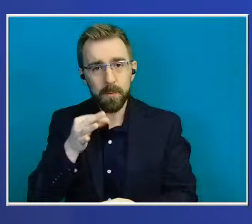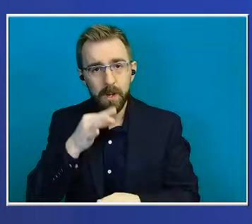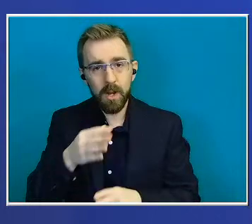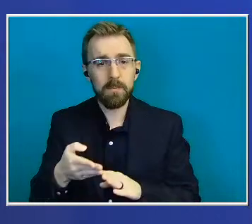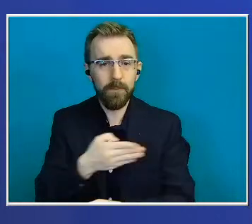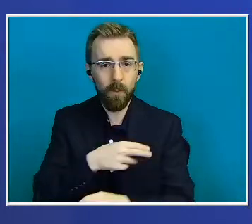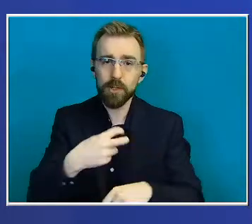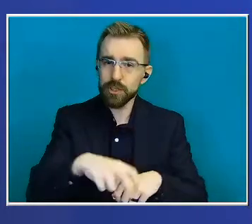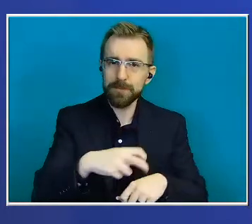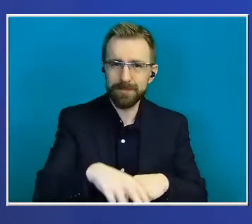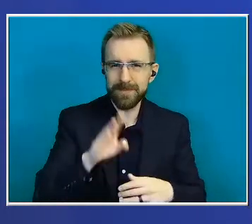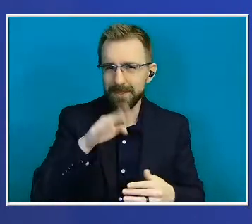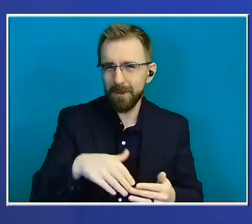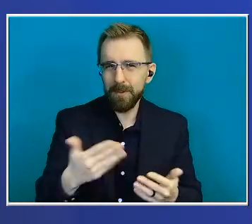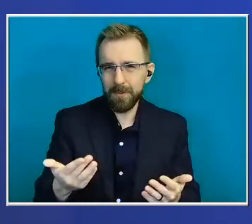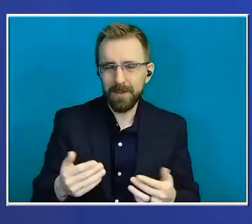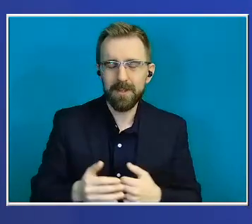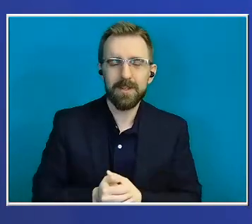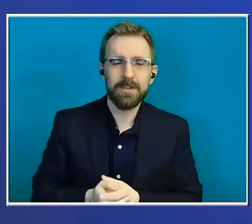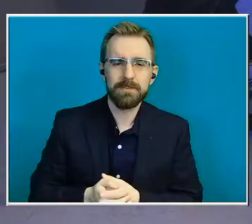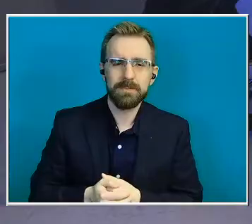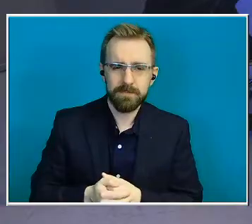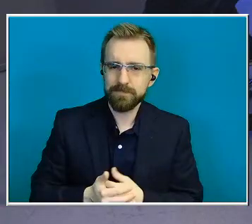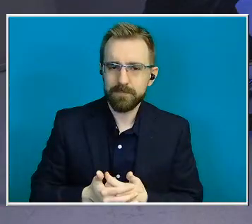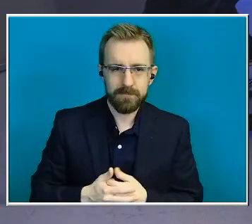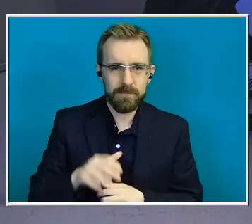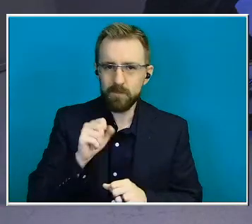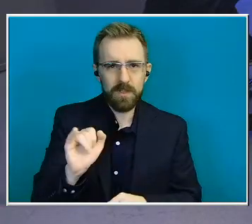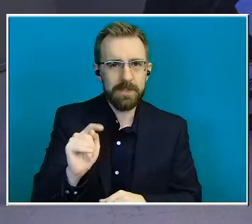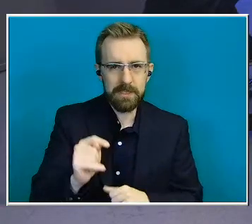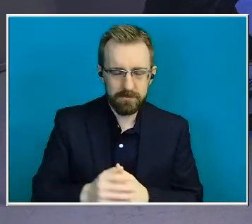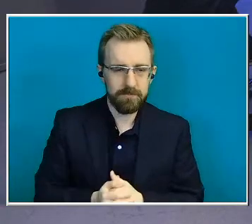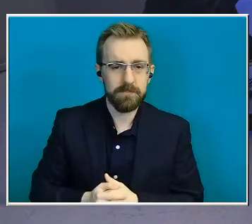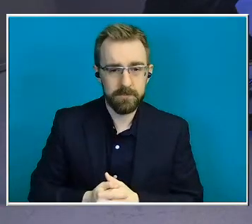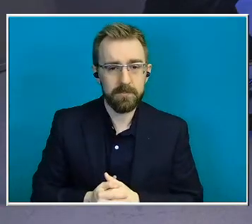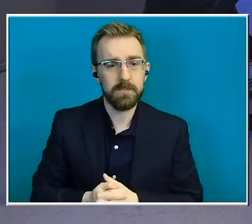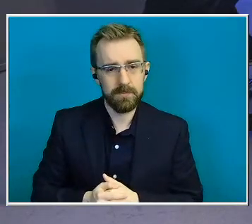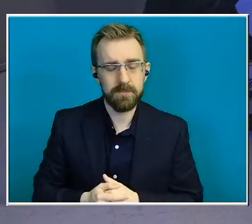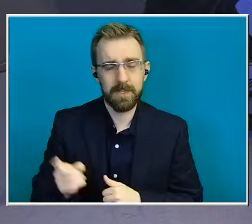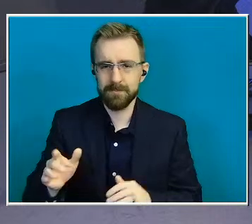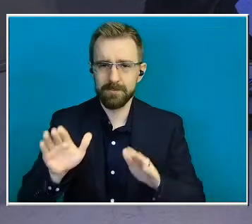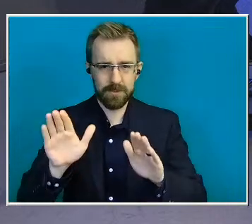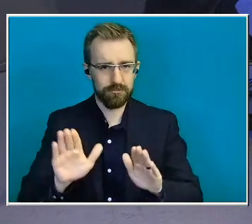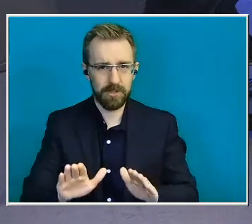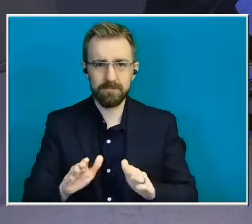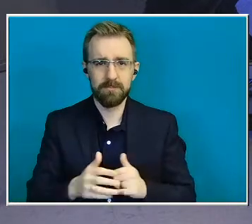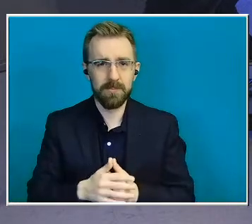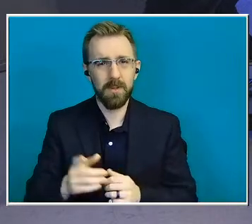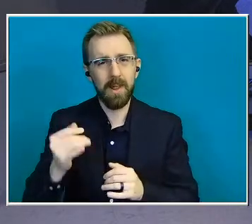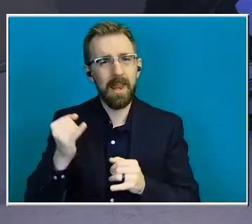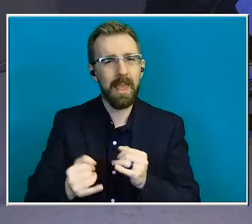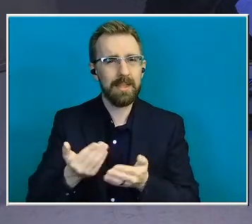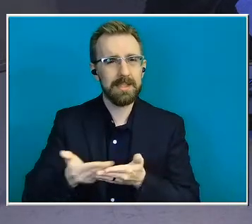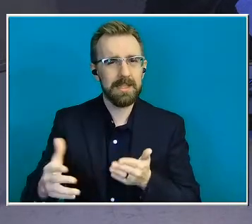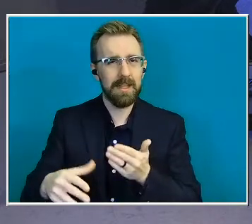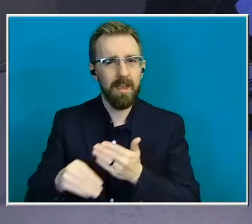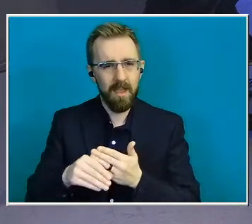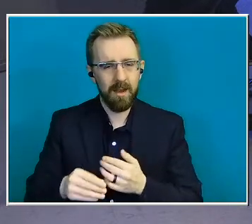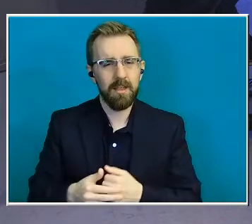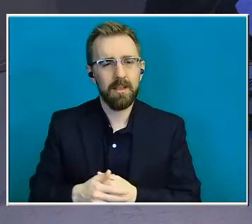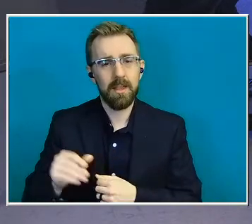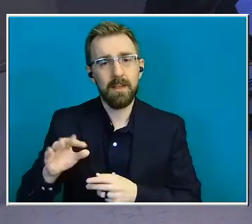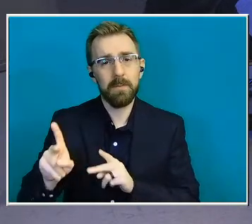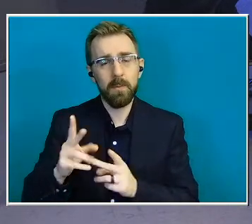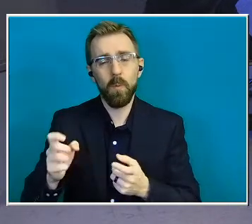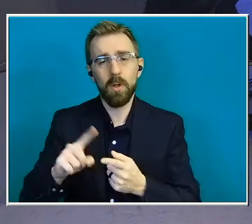and we loved it. It's great like this. Guys, one last thing. If people want to make a donation